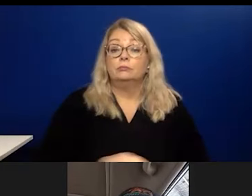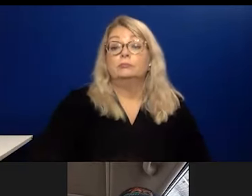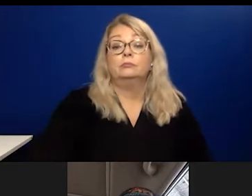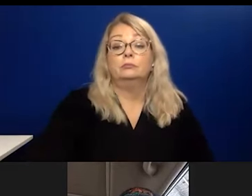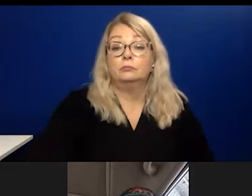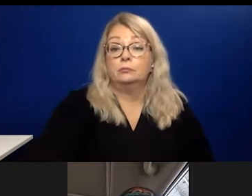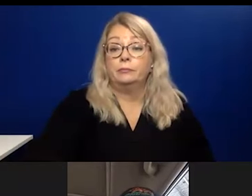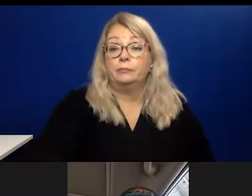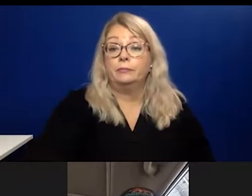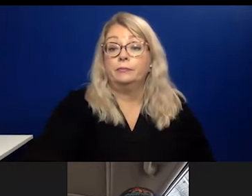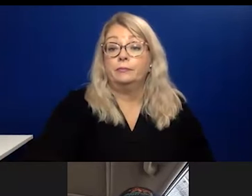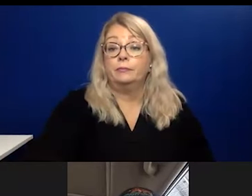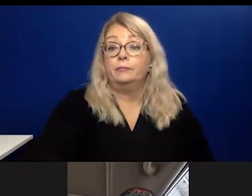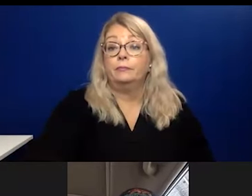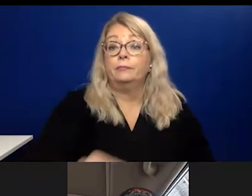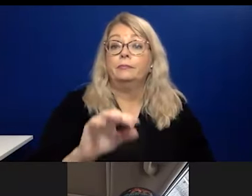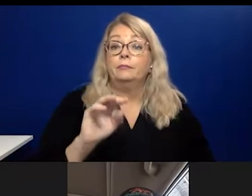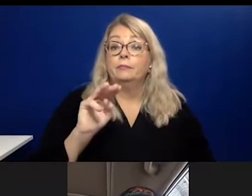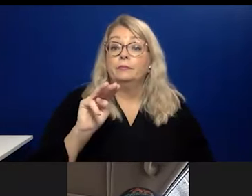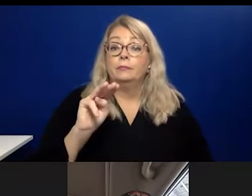How about, is it Mai?